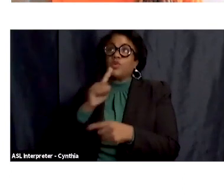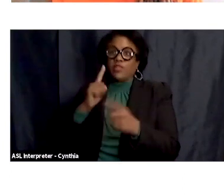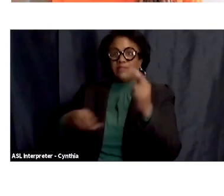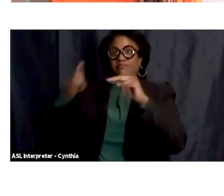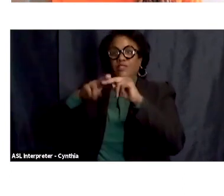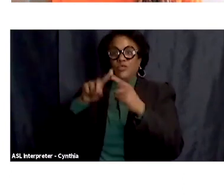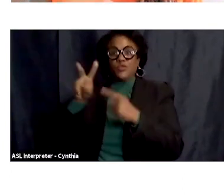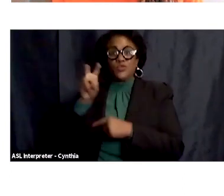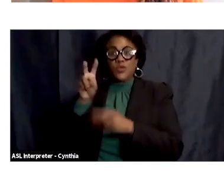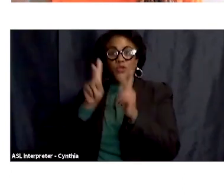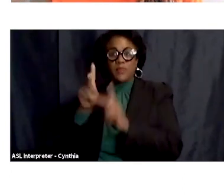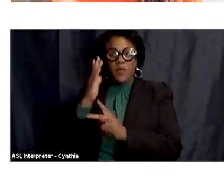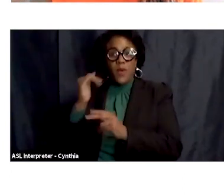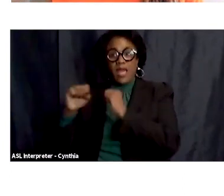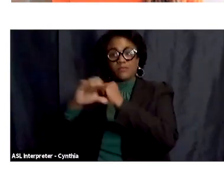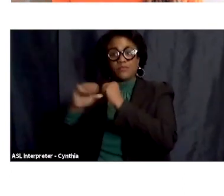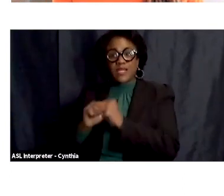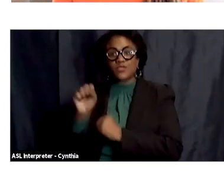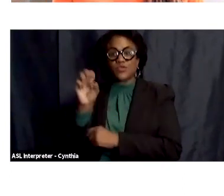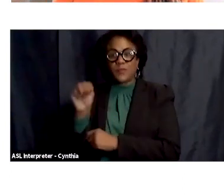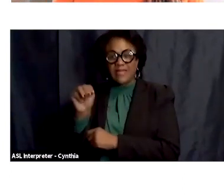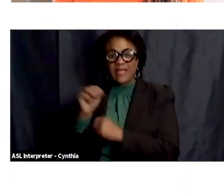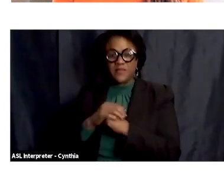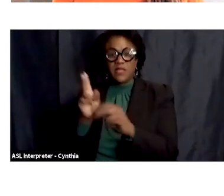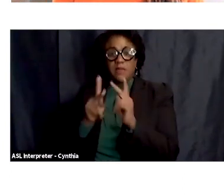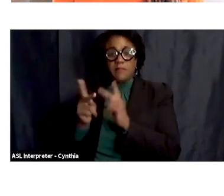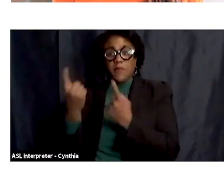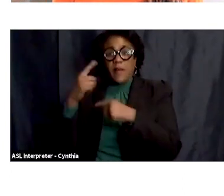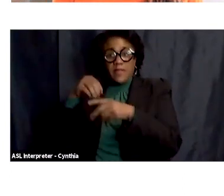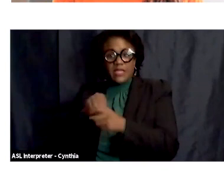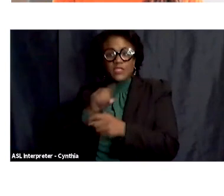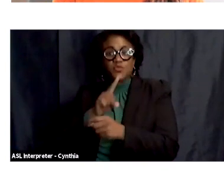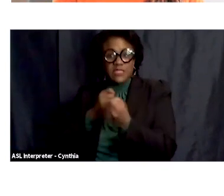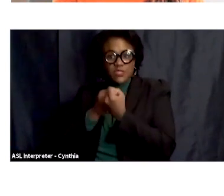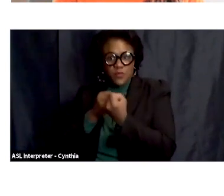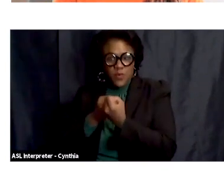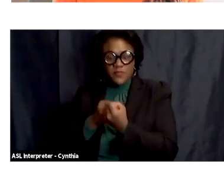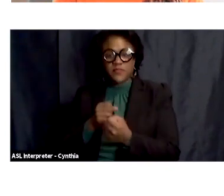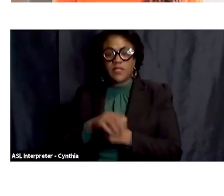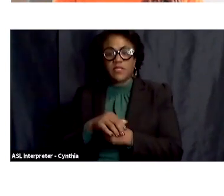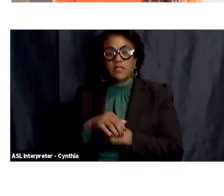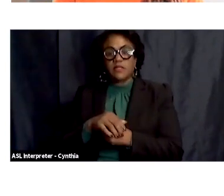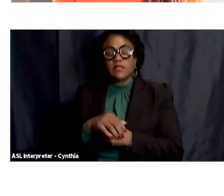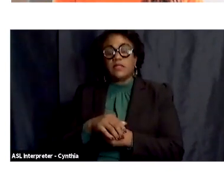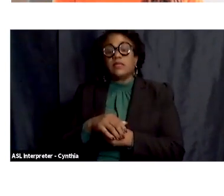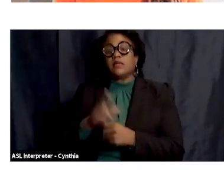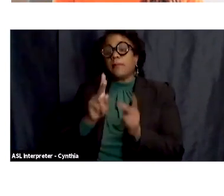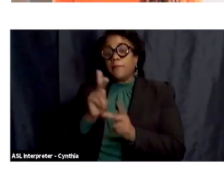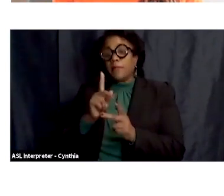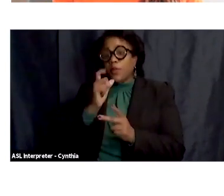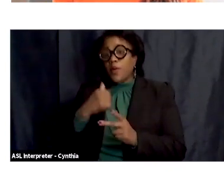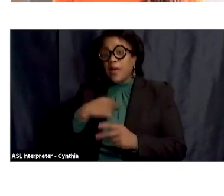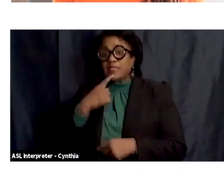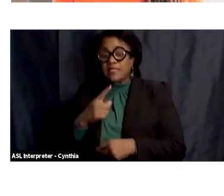happened because of that press and because of that social media, people coming in to really support. So these are people who I would say